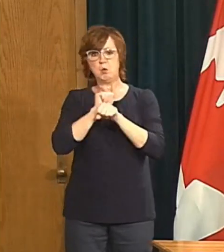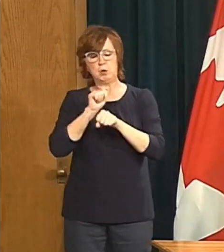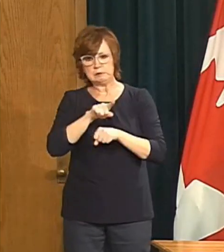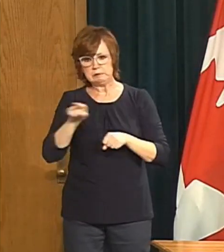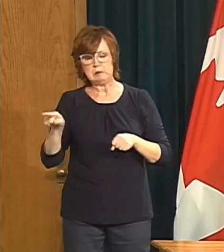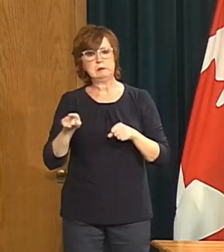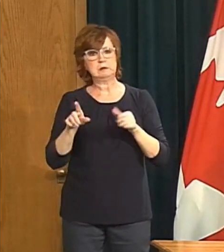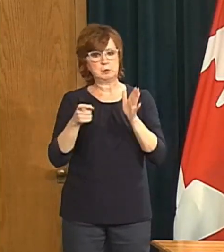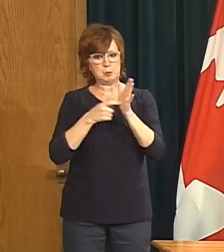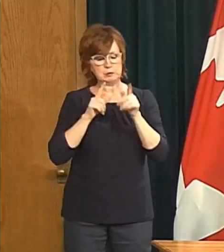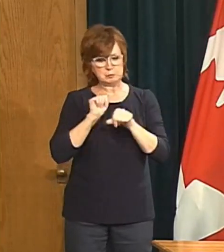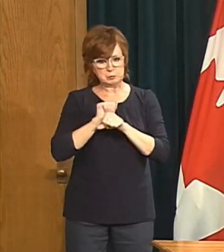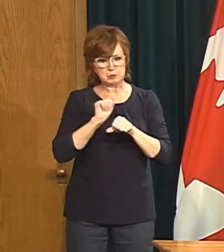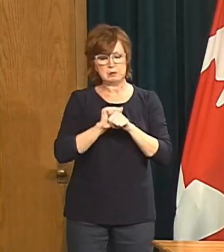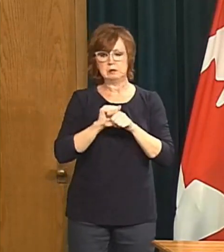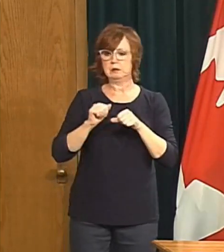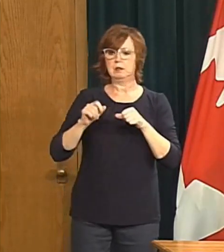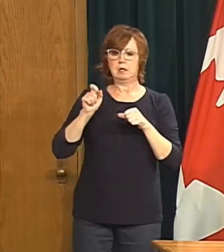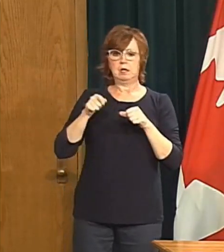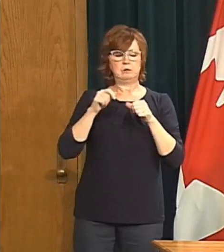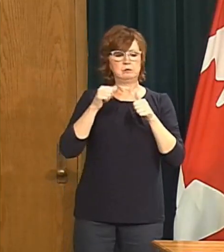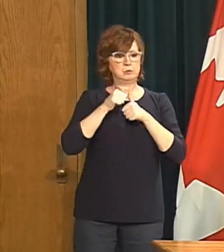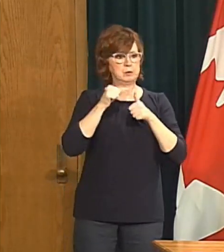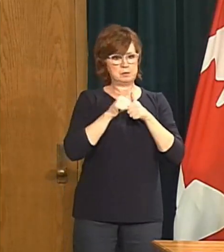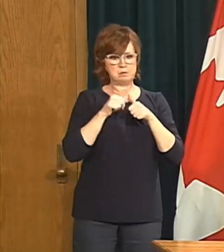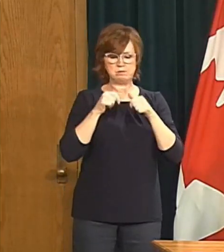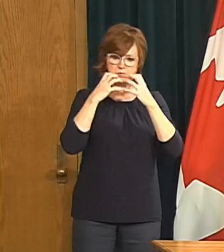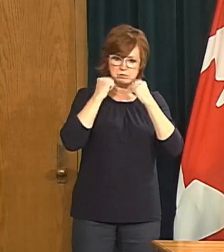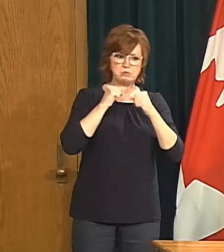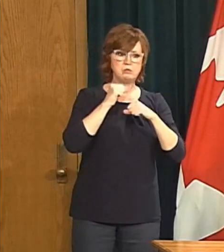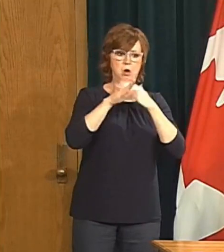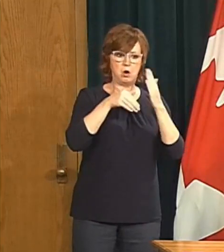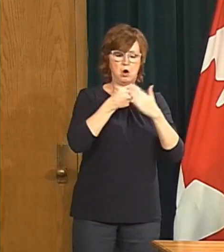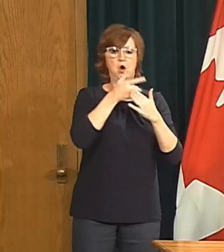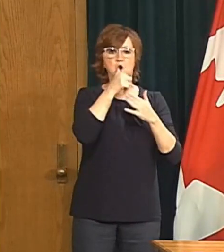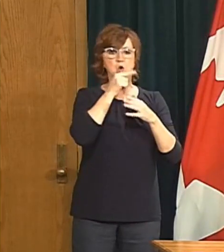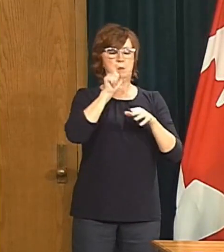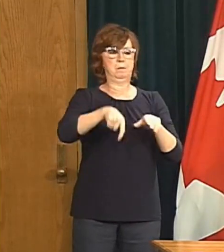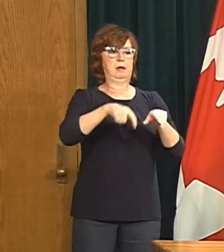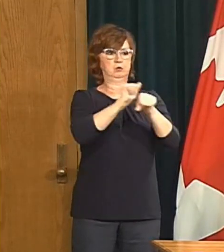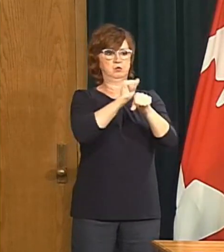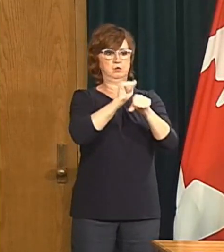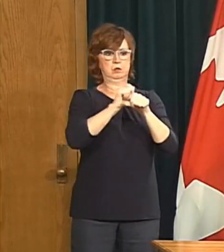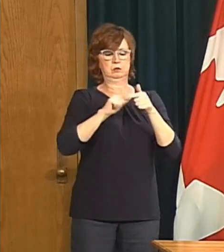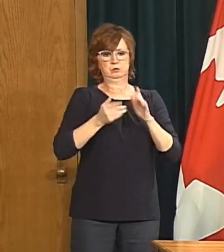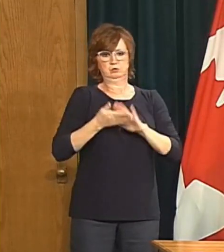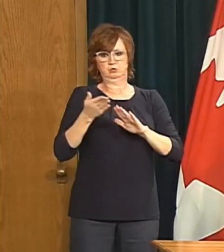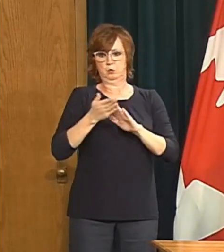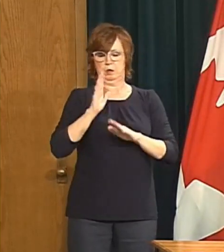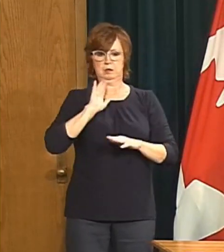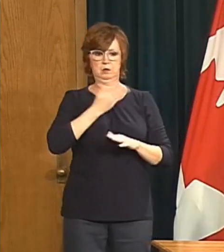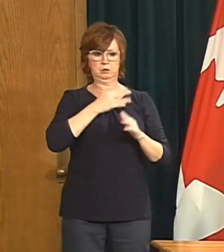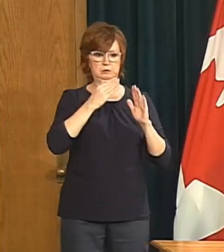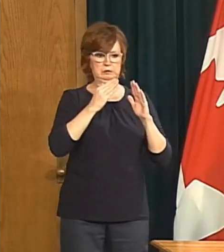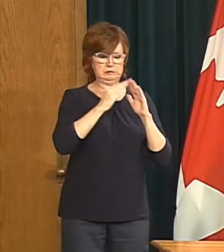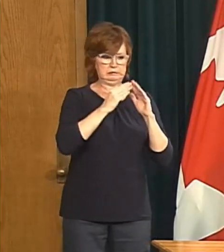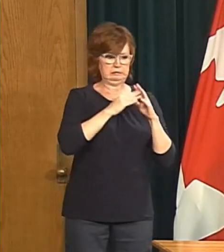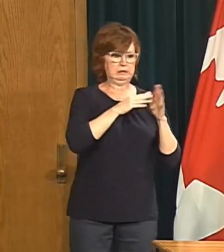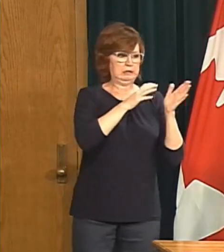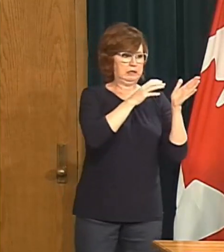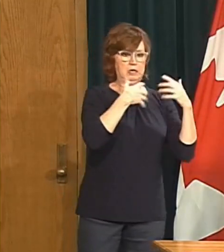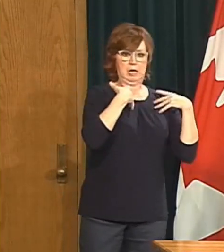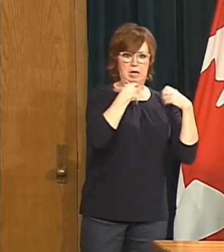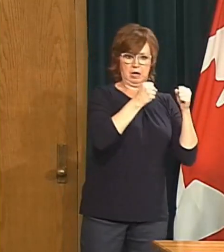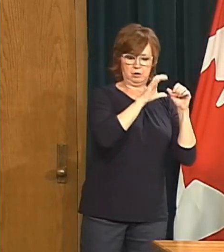are moving forward and actually working to support essential work, which includes healthcare, food security,